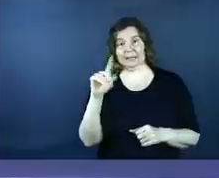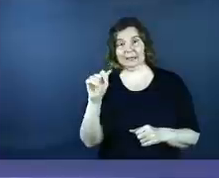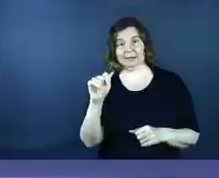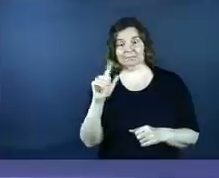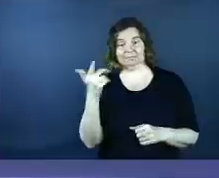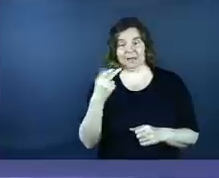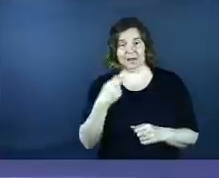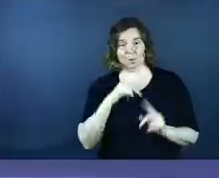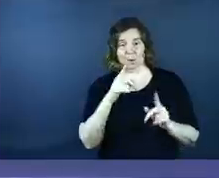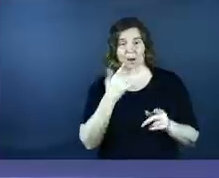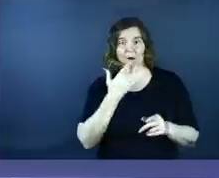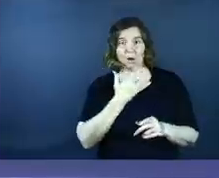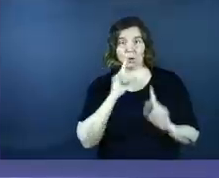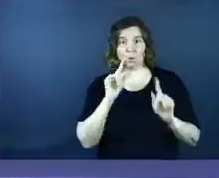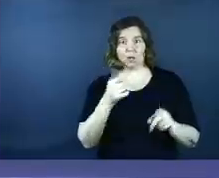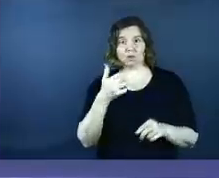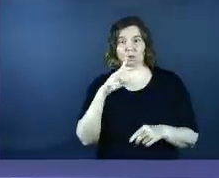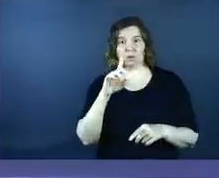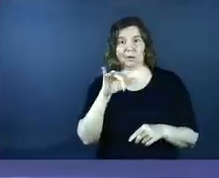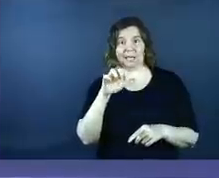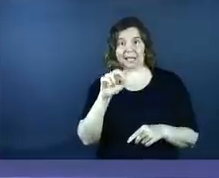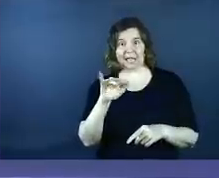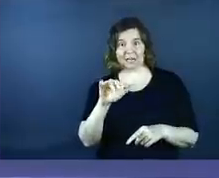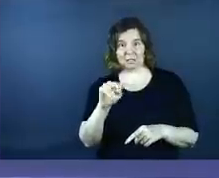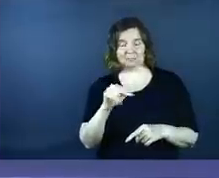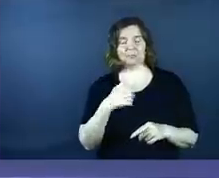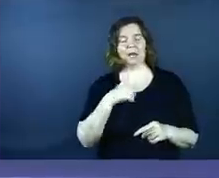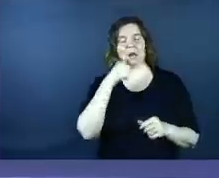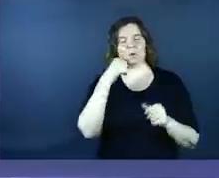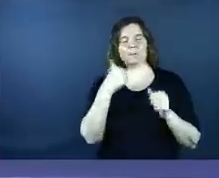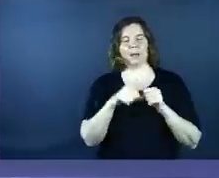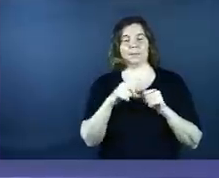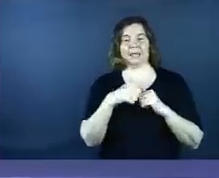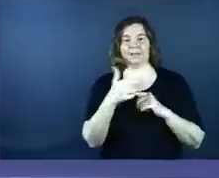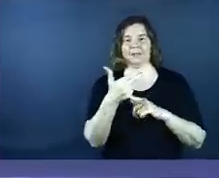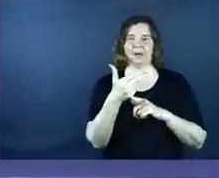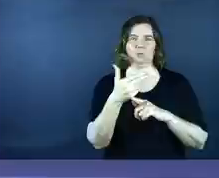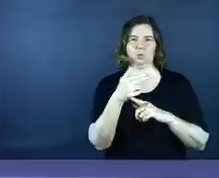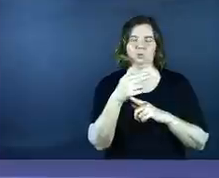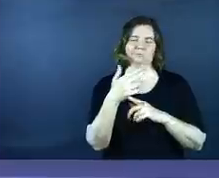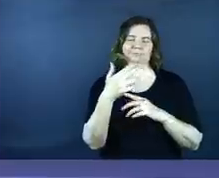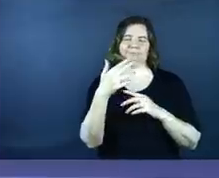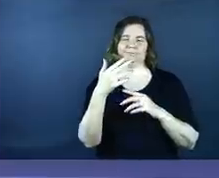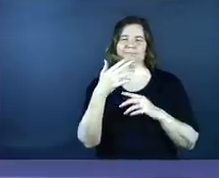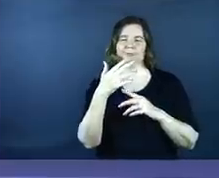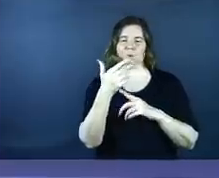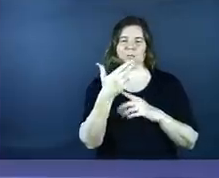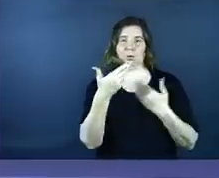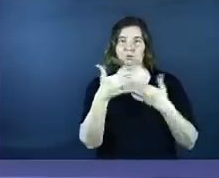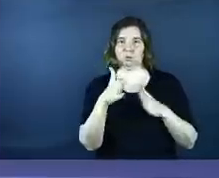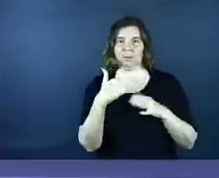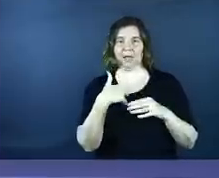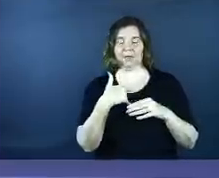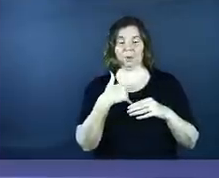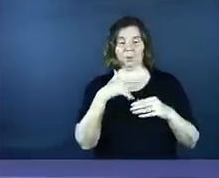honeymoon, we went to the Grand Canyon. And I remember they gave us this honeymoon suite, and we were right on the edge of the canyon. And I remember